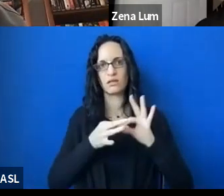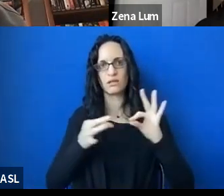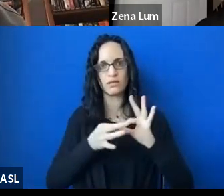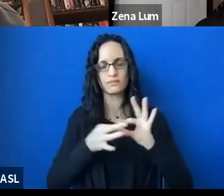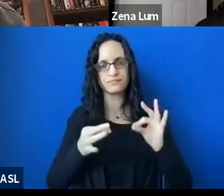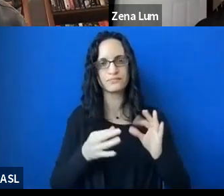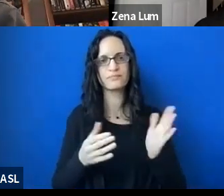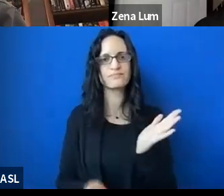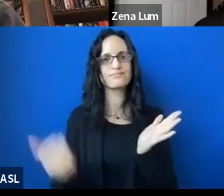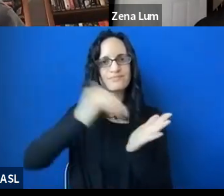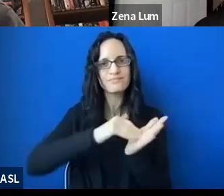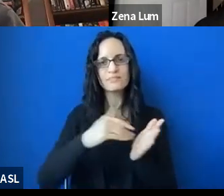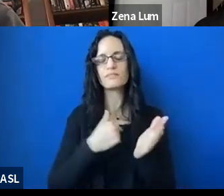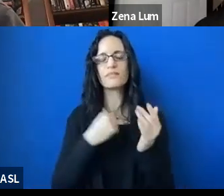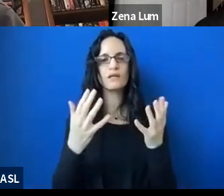So again, I want